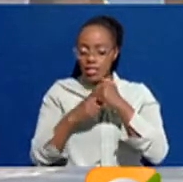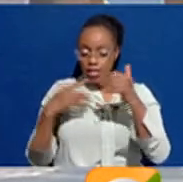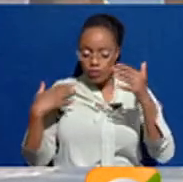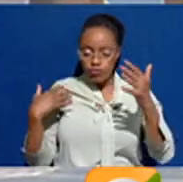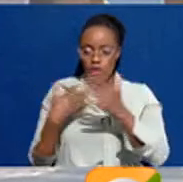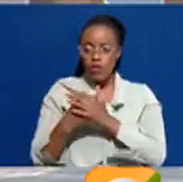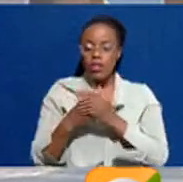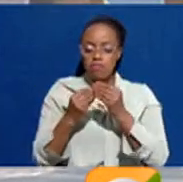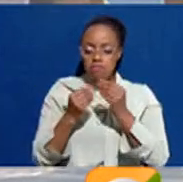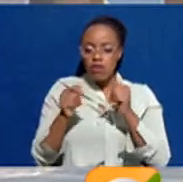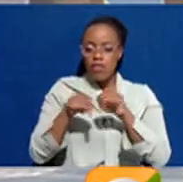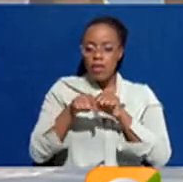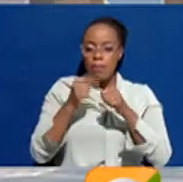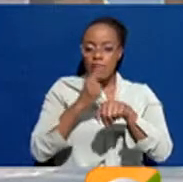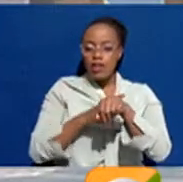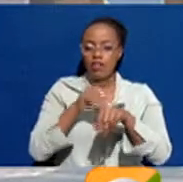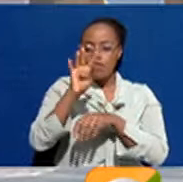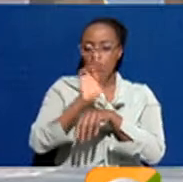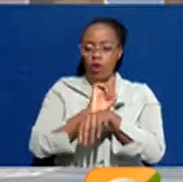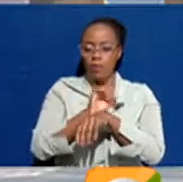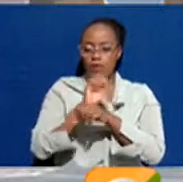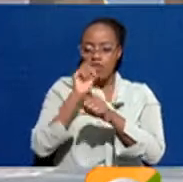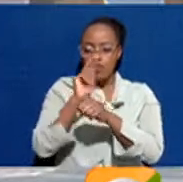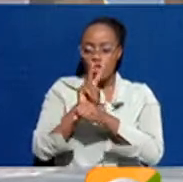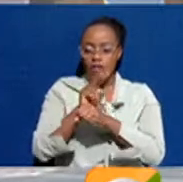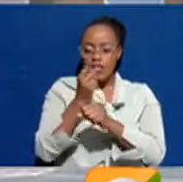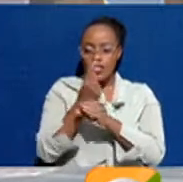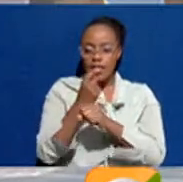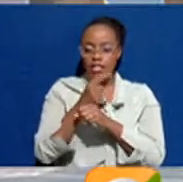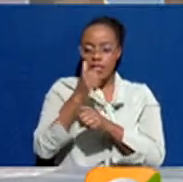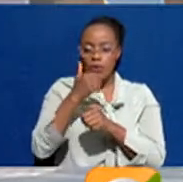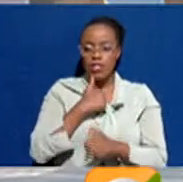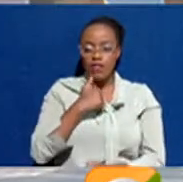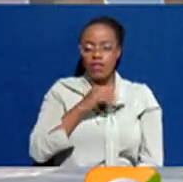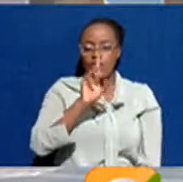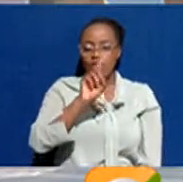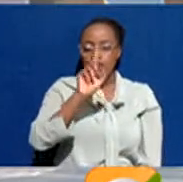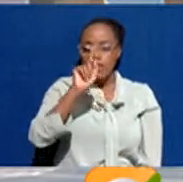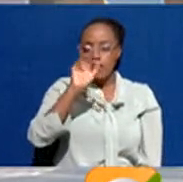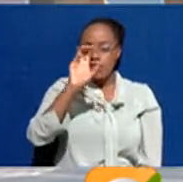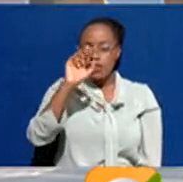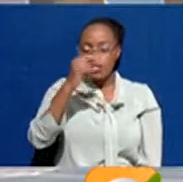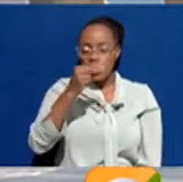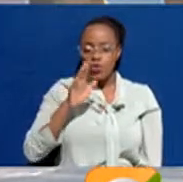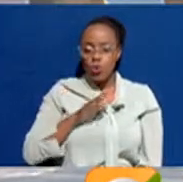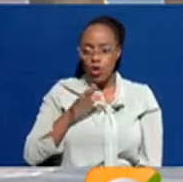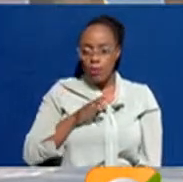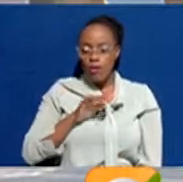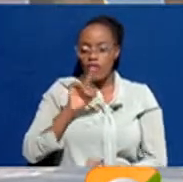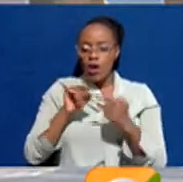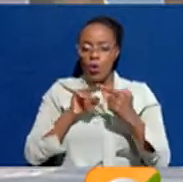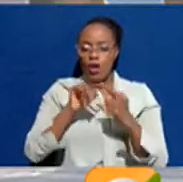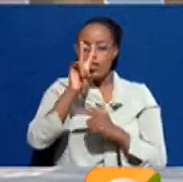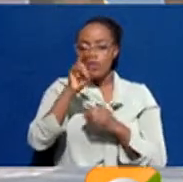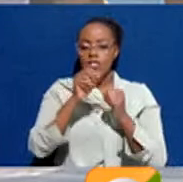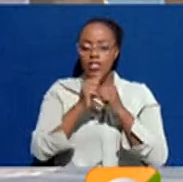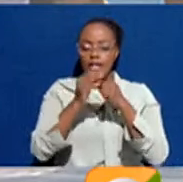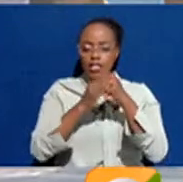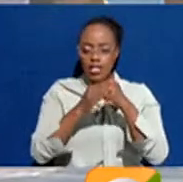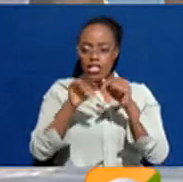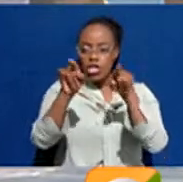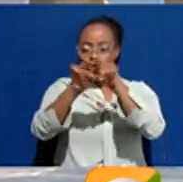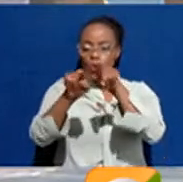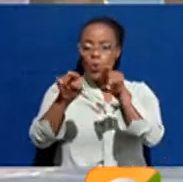Kipyegon crashed the record of 4 minutes, 12 seconds set by Dutch woman Sifa Hassan in the year 2019,